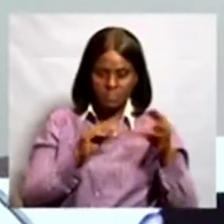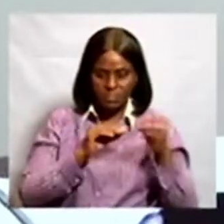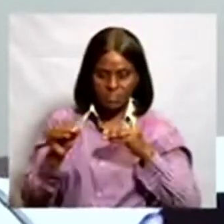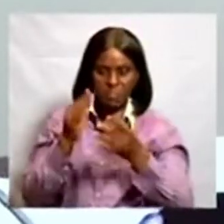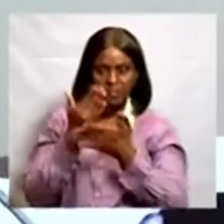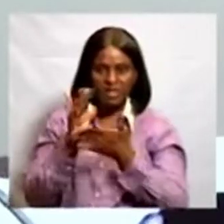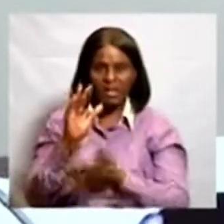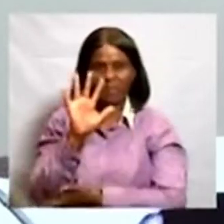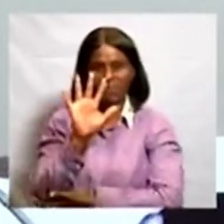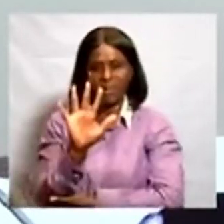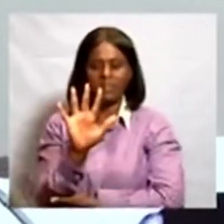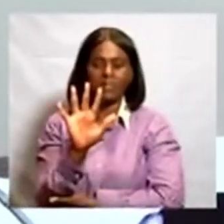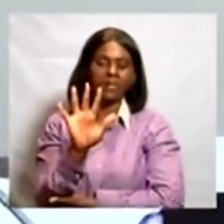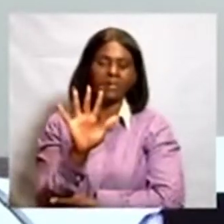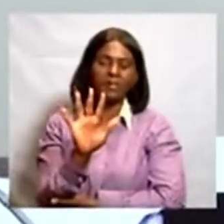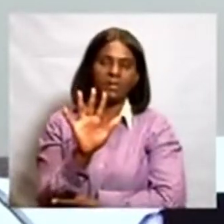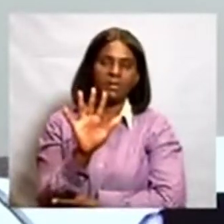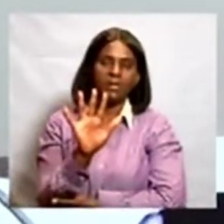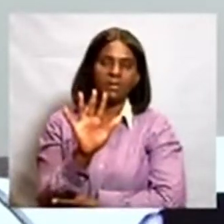part